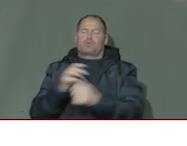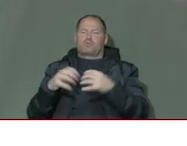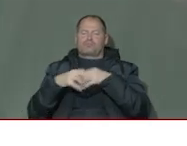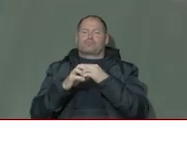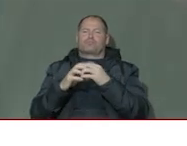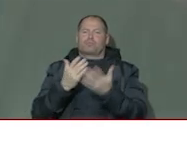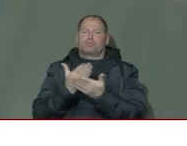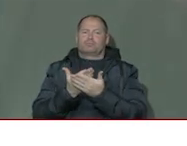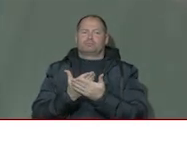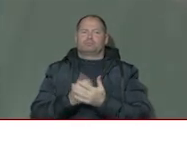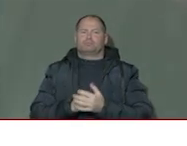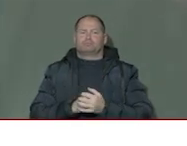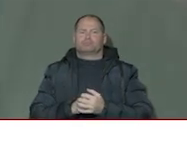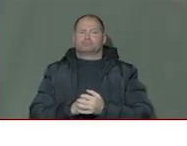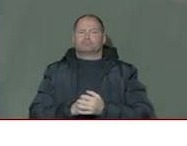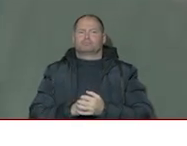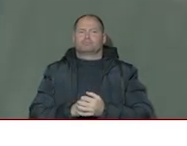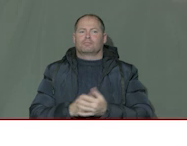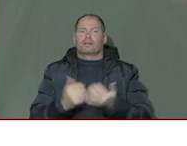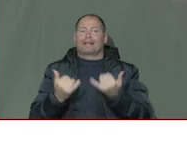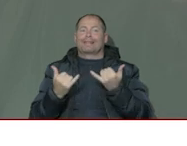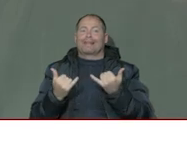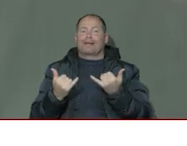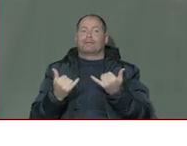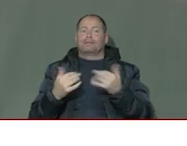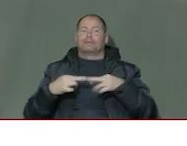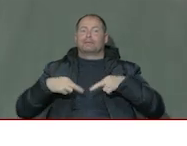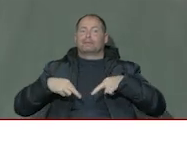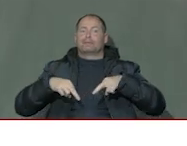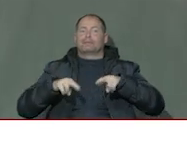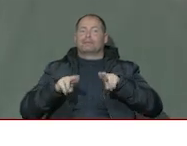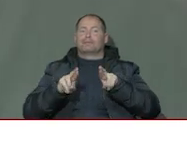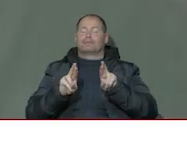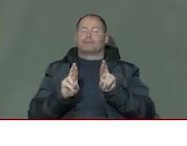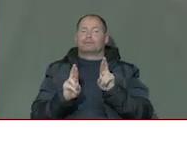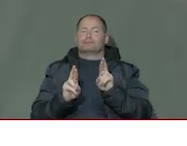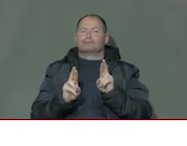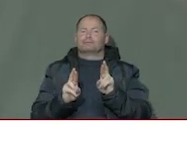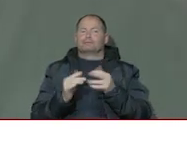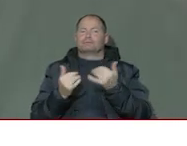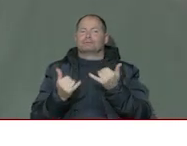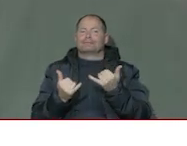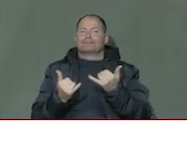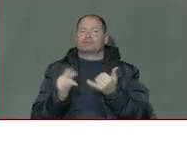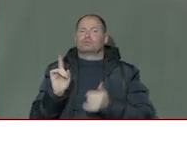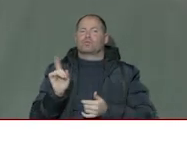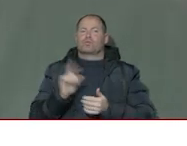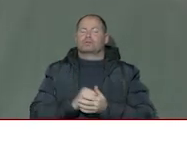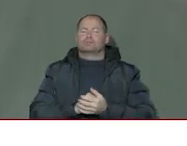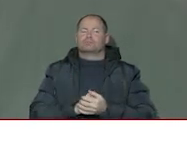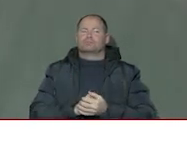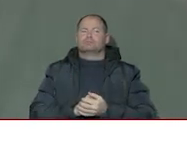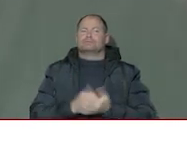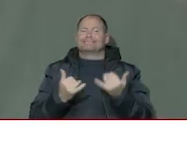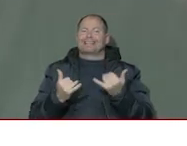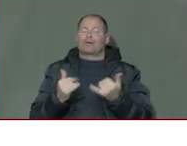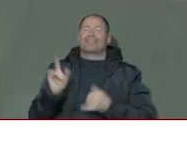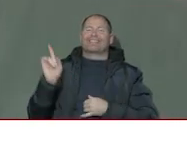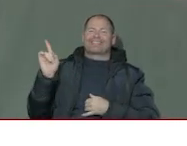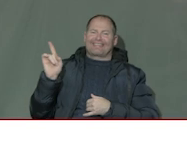of tRNA in translation or during protein synthesis, you take them from this